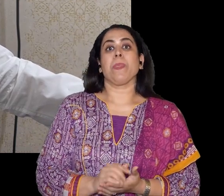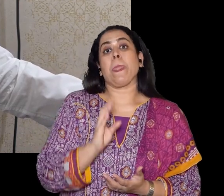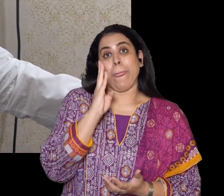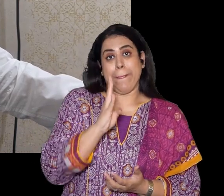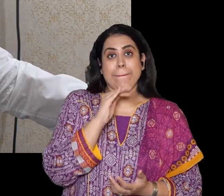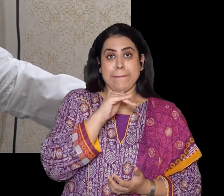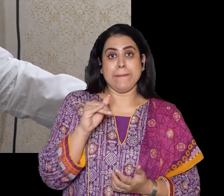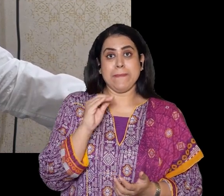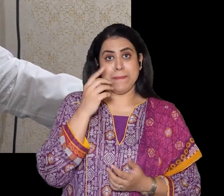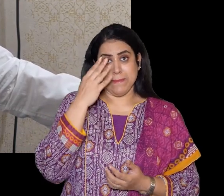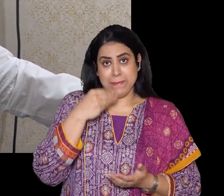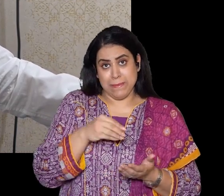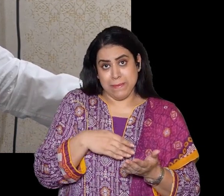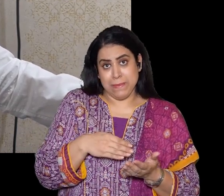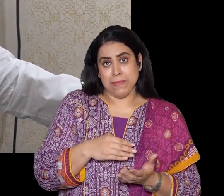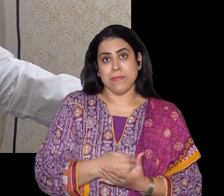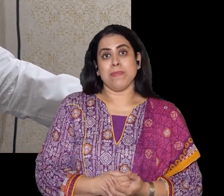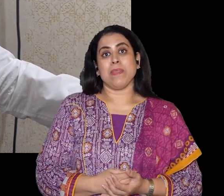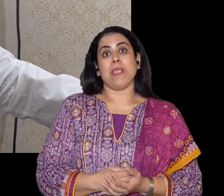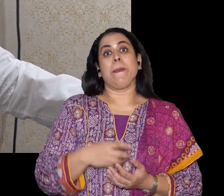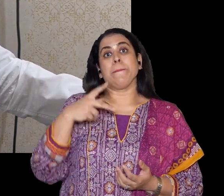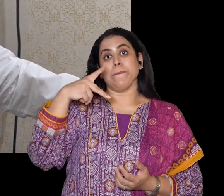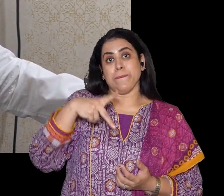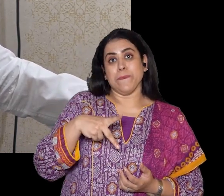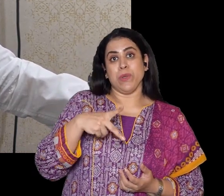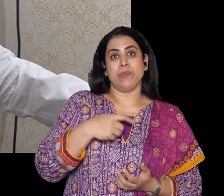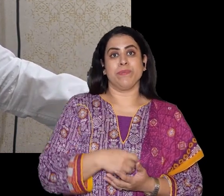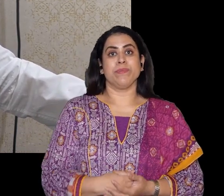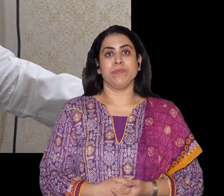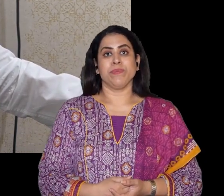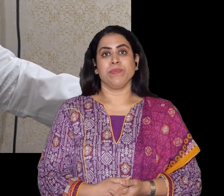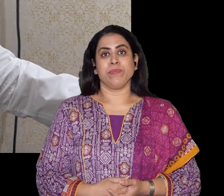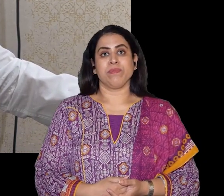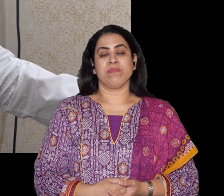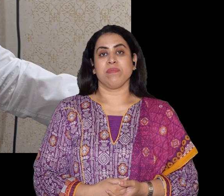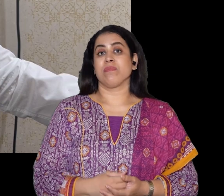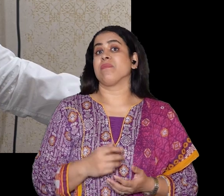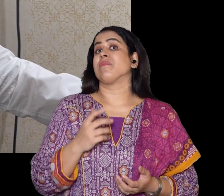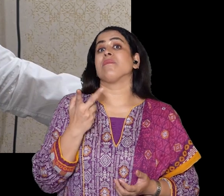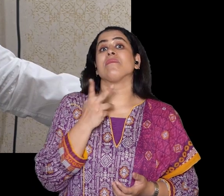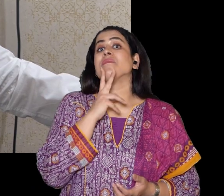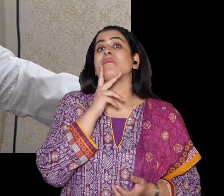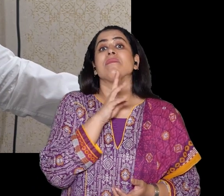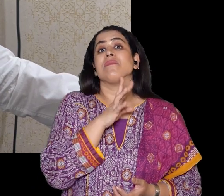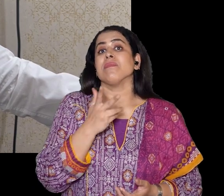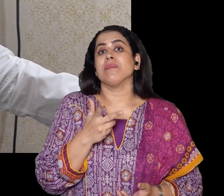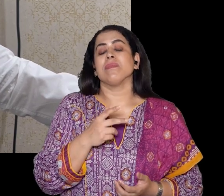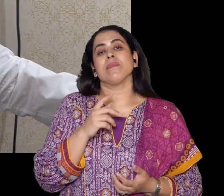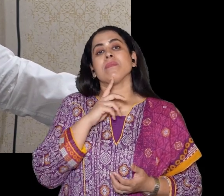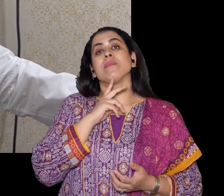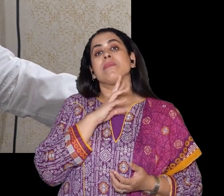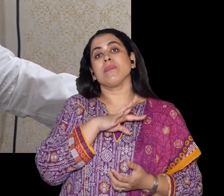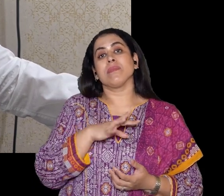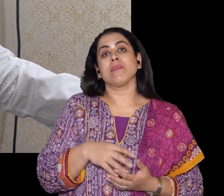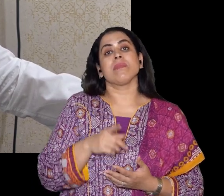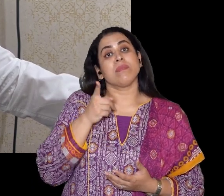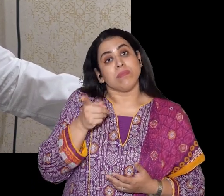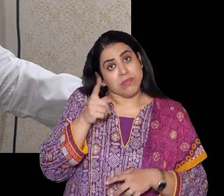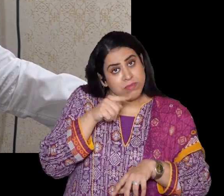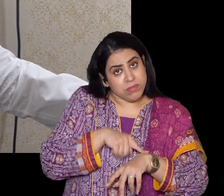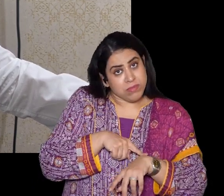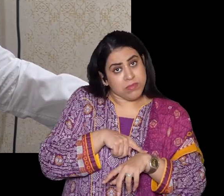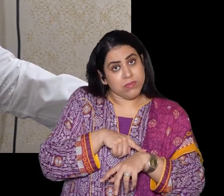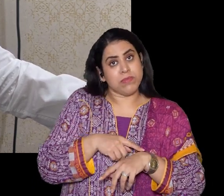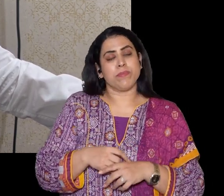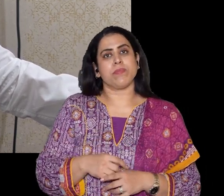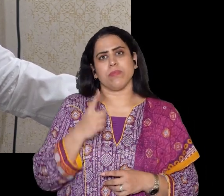the 4th stage of diabetic retinopathy is called as proliferative diabetic retinopathy. Now, what does proliferation means? It means by